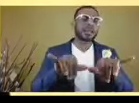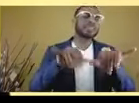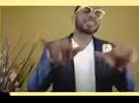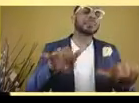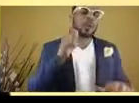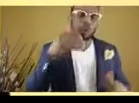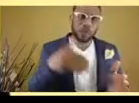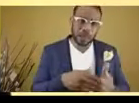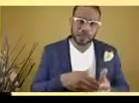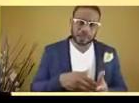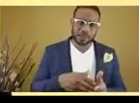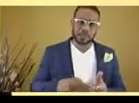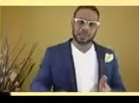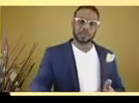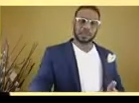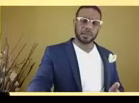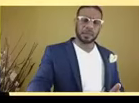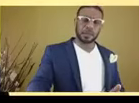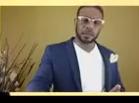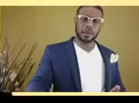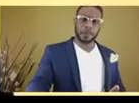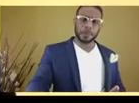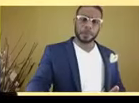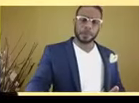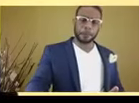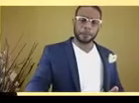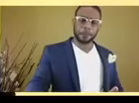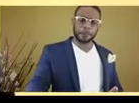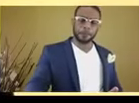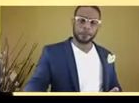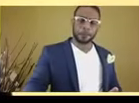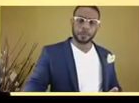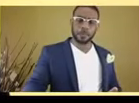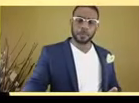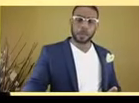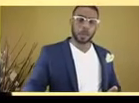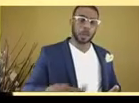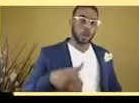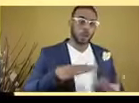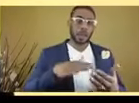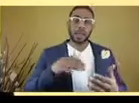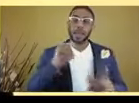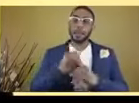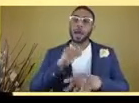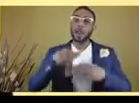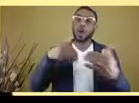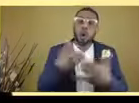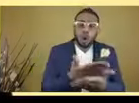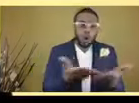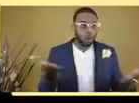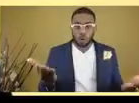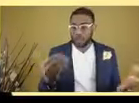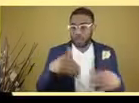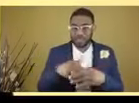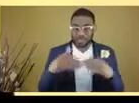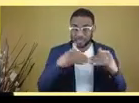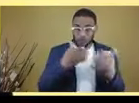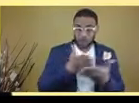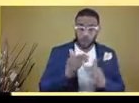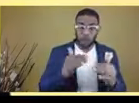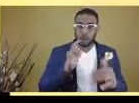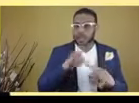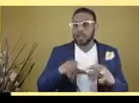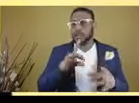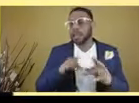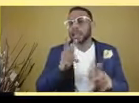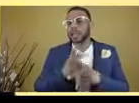racism and addressing it or not addressing it impacts the whole. It was in the civil rights movement, they used to say, you can't keep